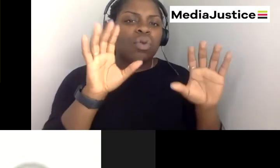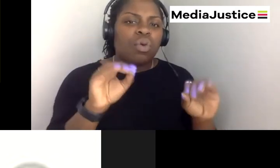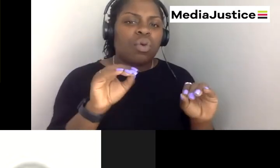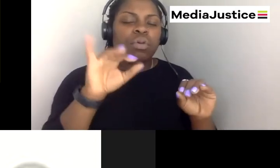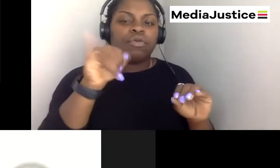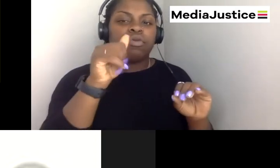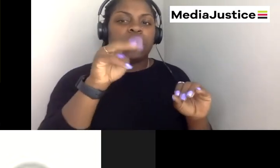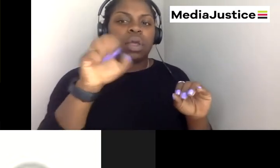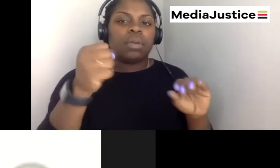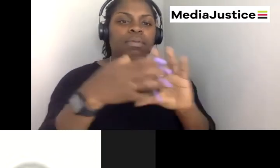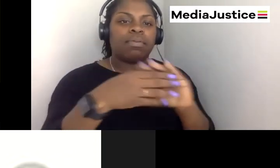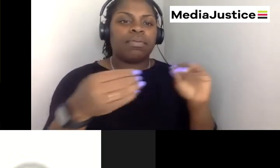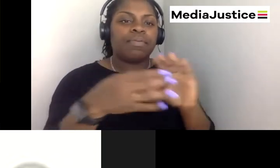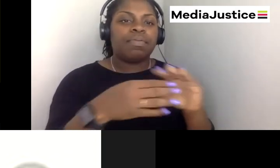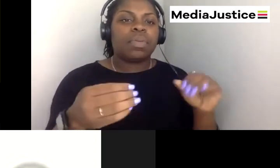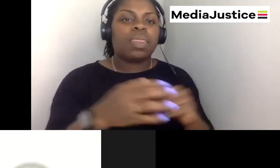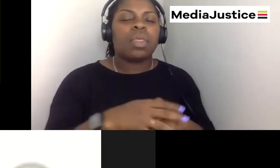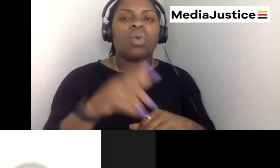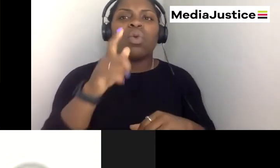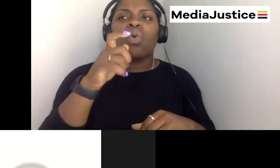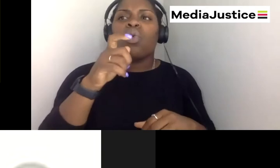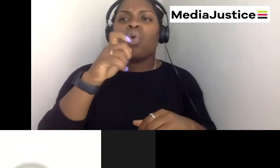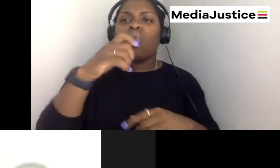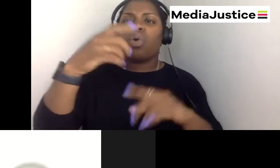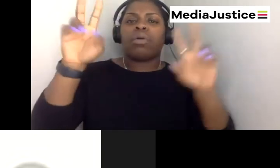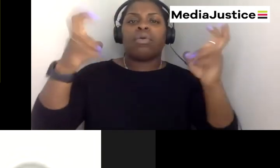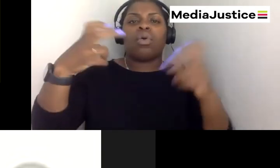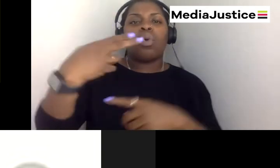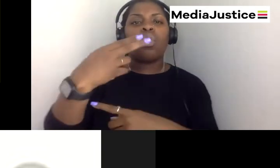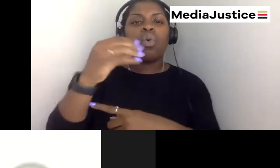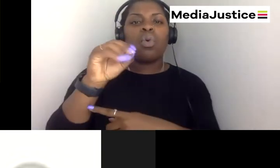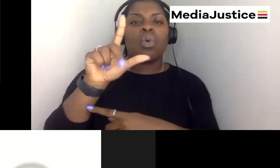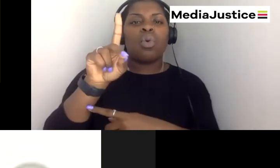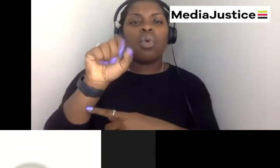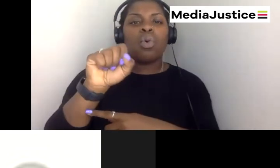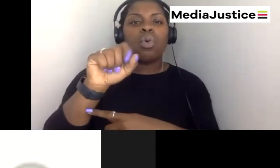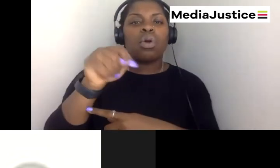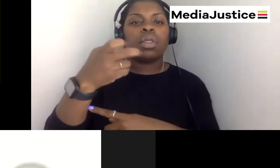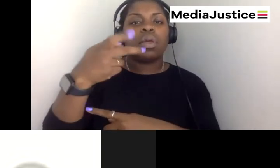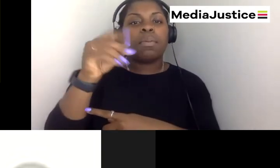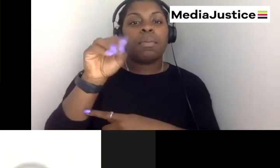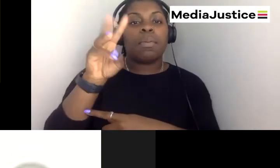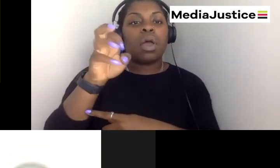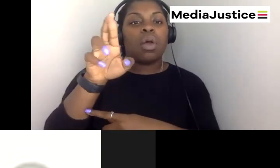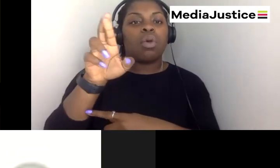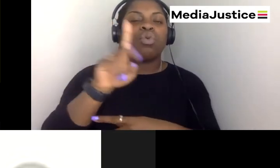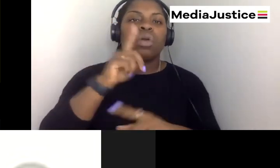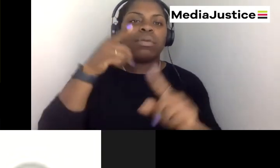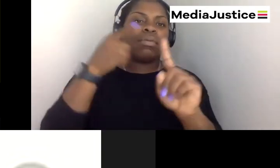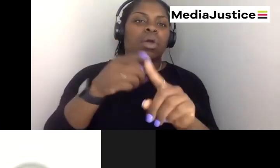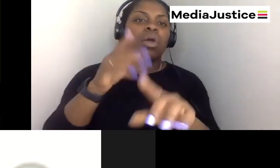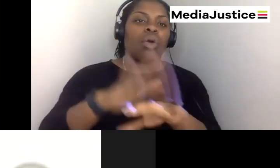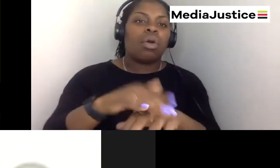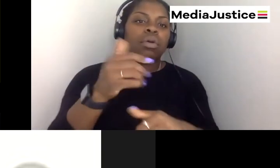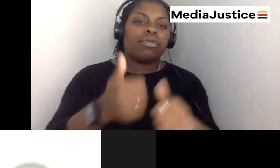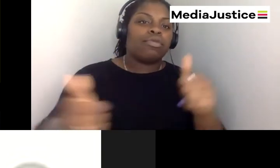it's who holds the power? It really depends on jurisdiction to jurisdiction. But in